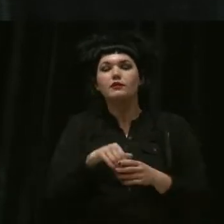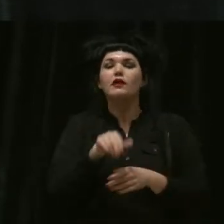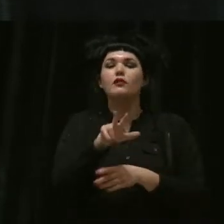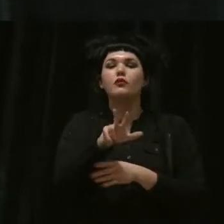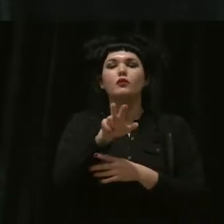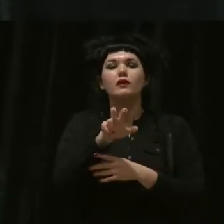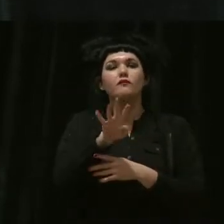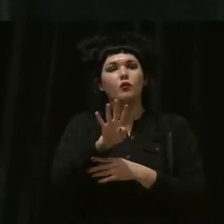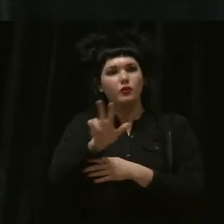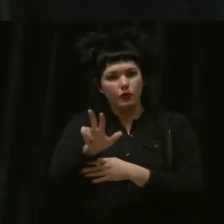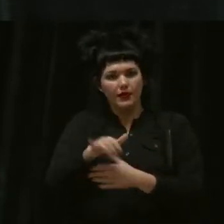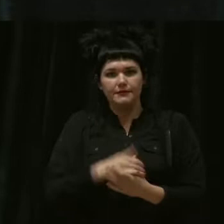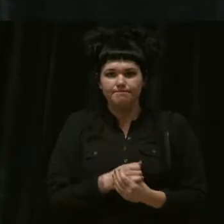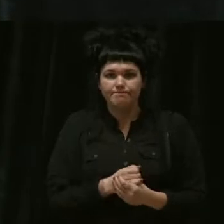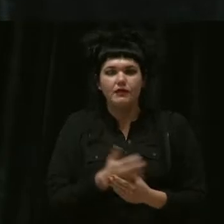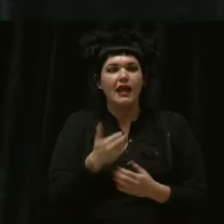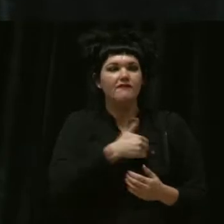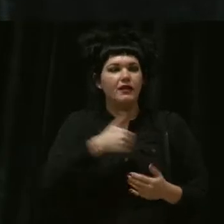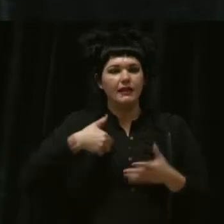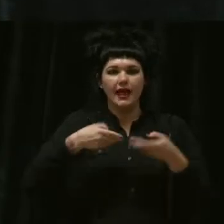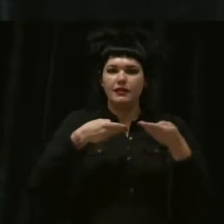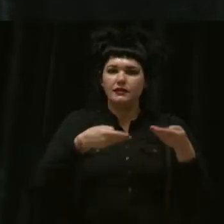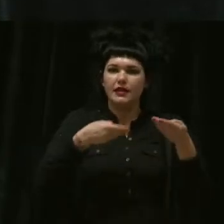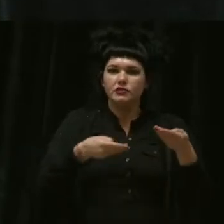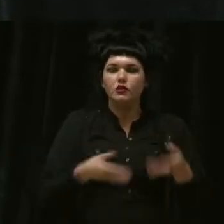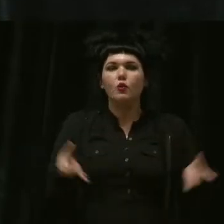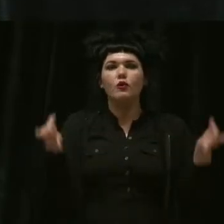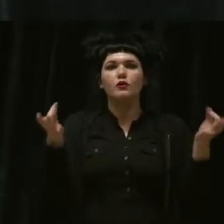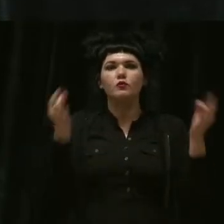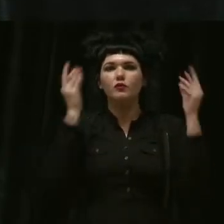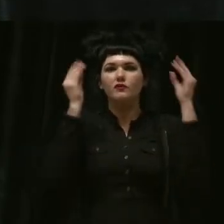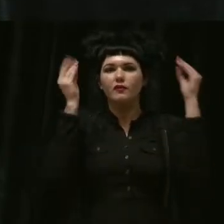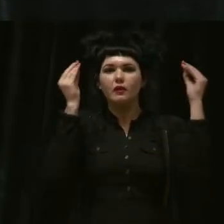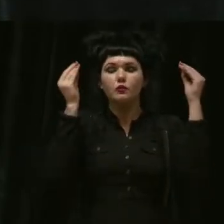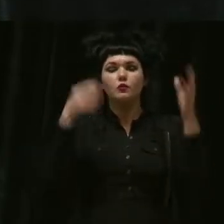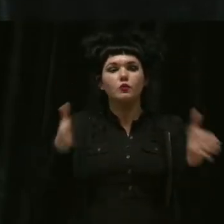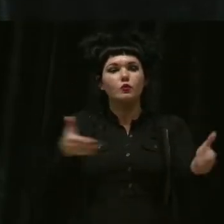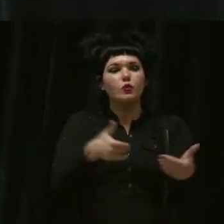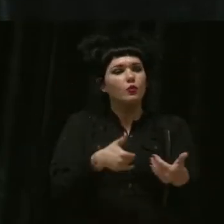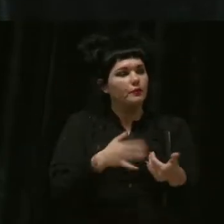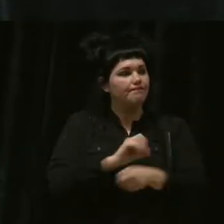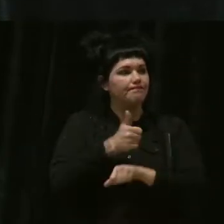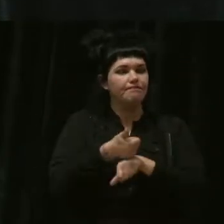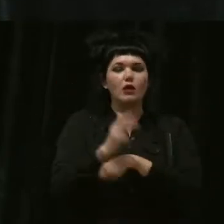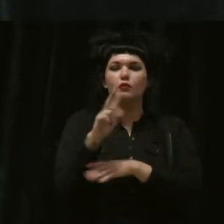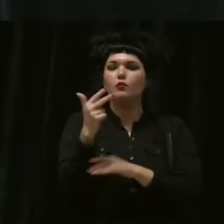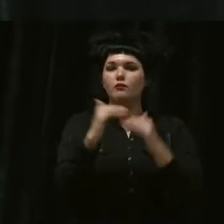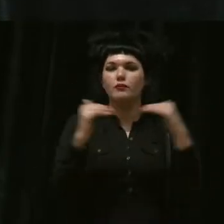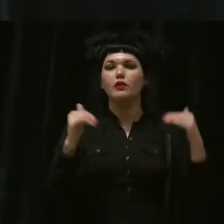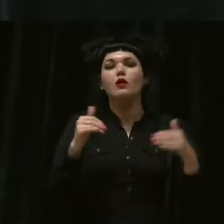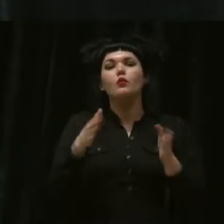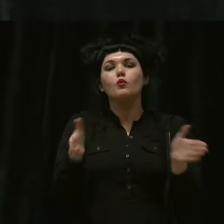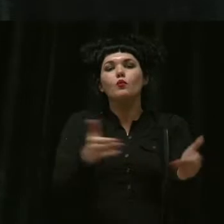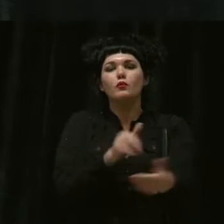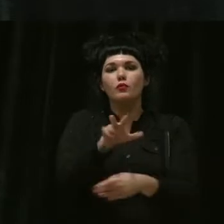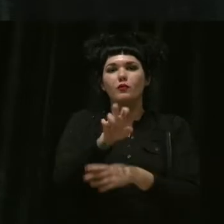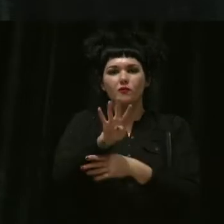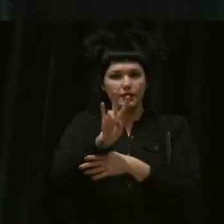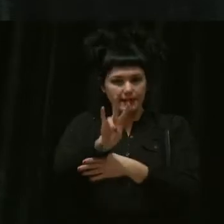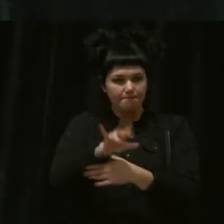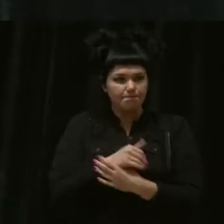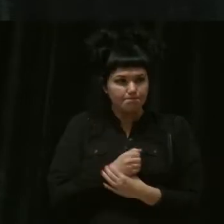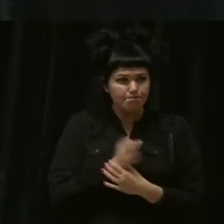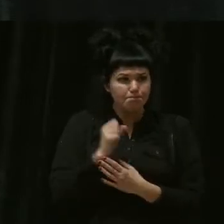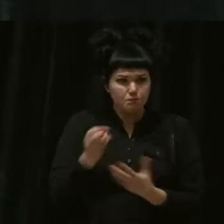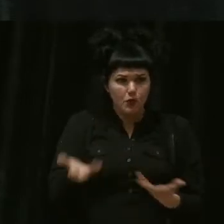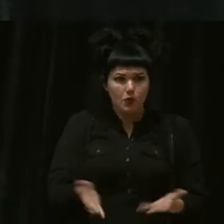3343, and a lactation reflection room that is located on the third floor in room 347.